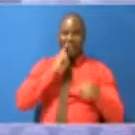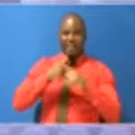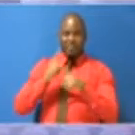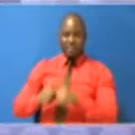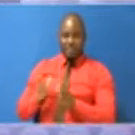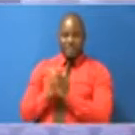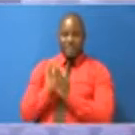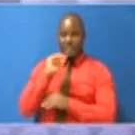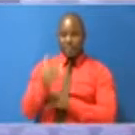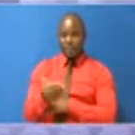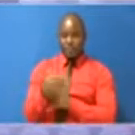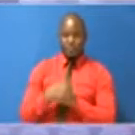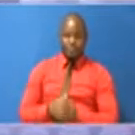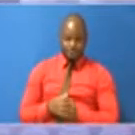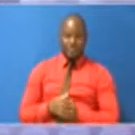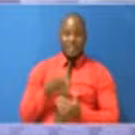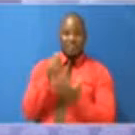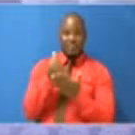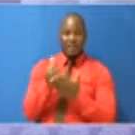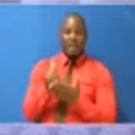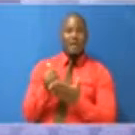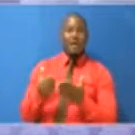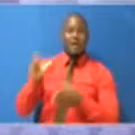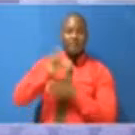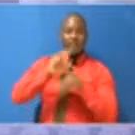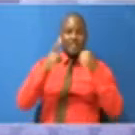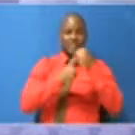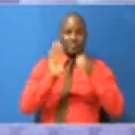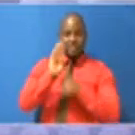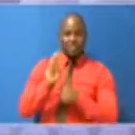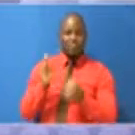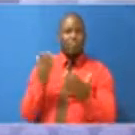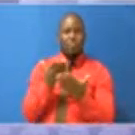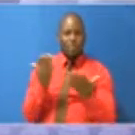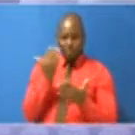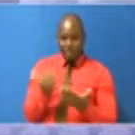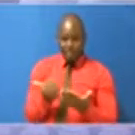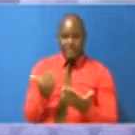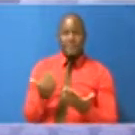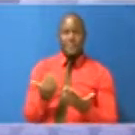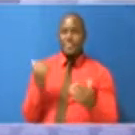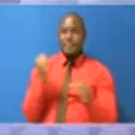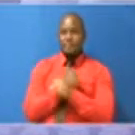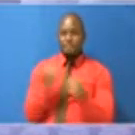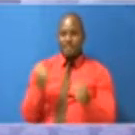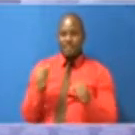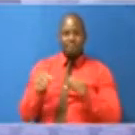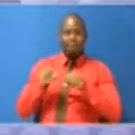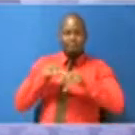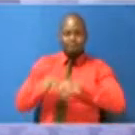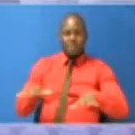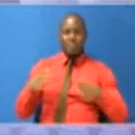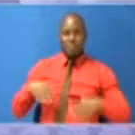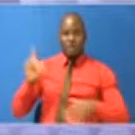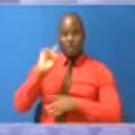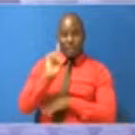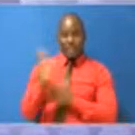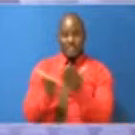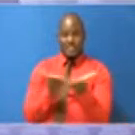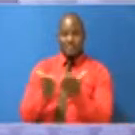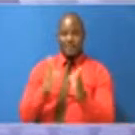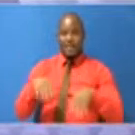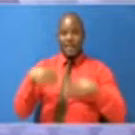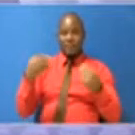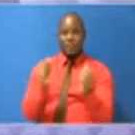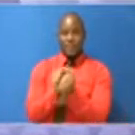lila come to cto revenue has gone down to seven billion why is that because you're not explaining to the people of nairobi the services you're